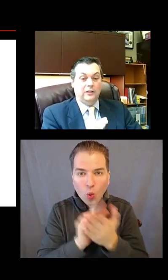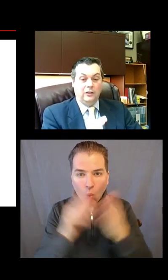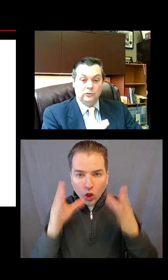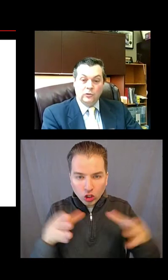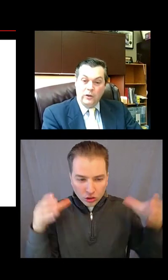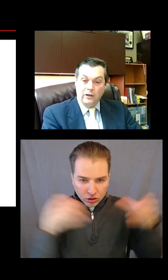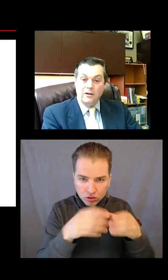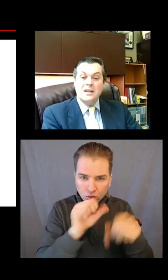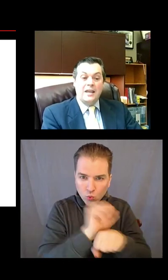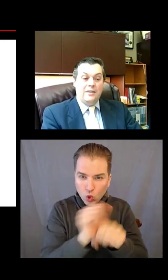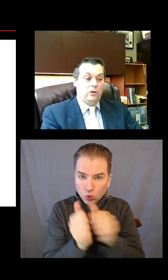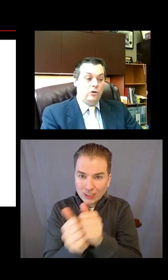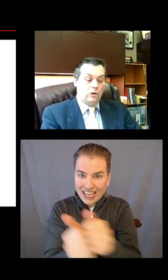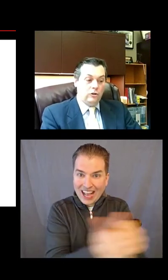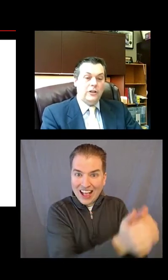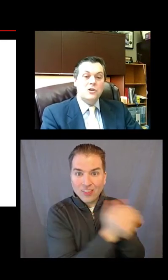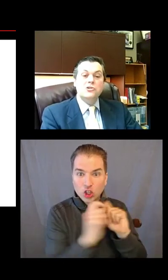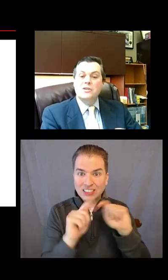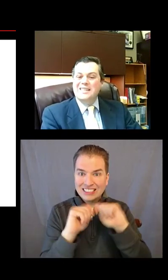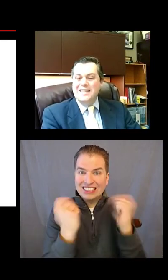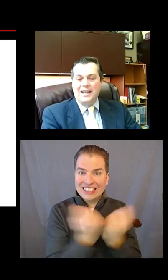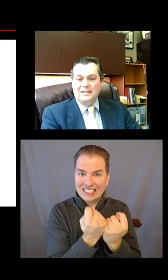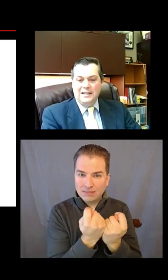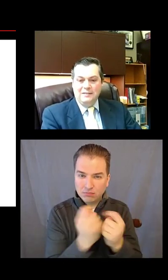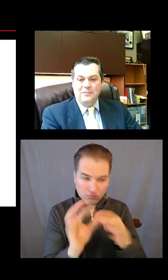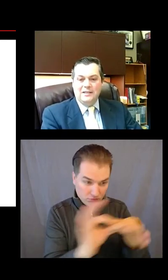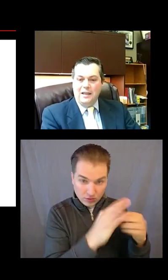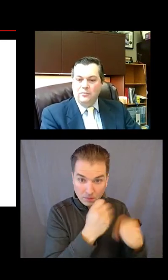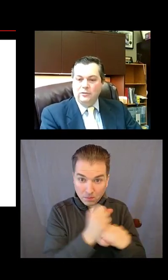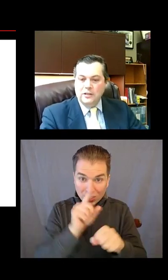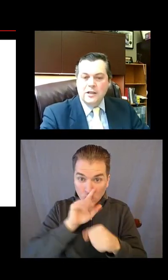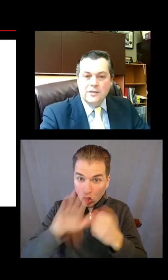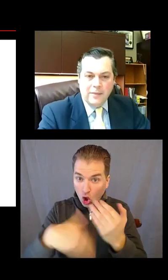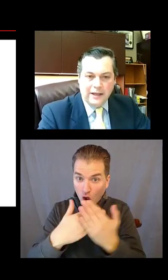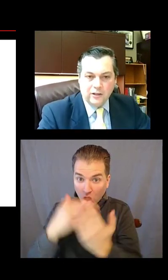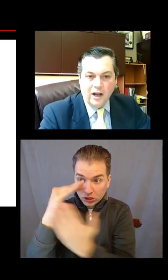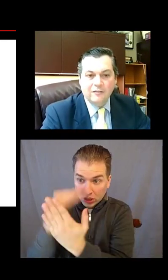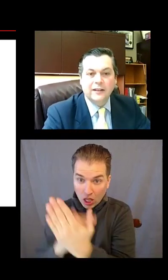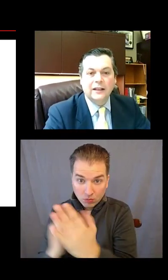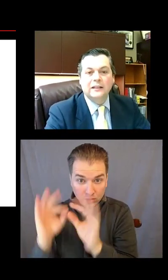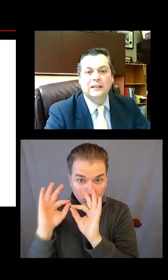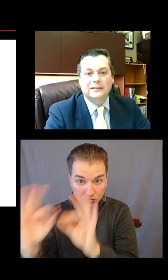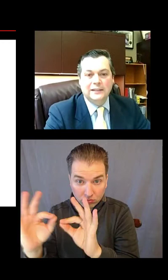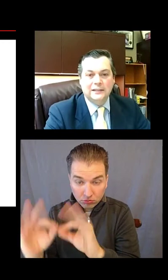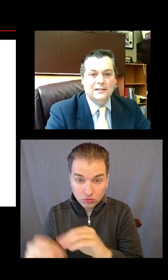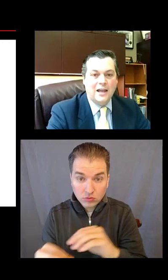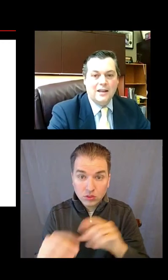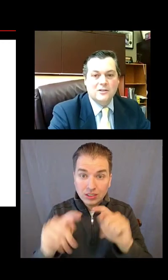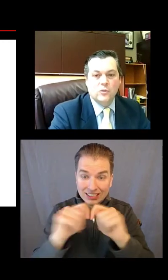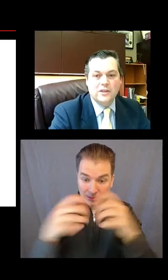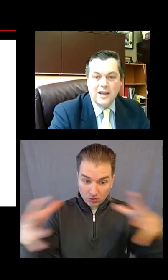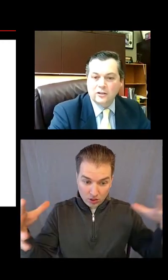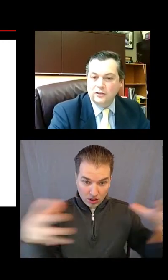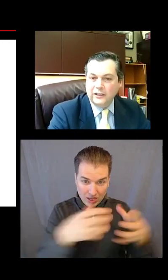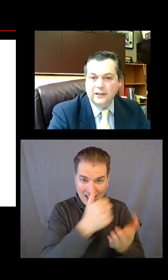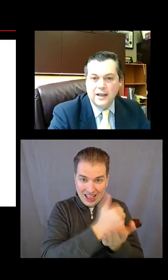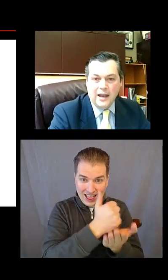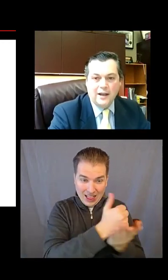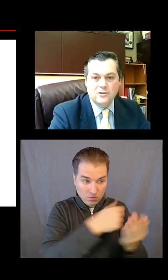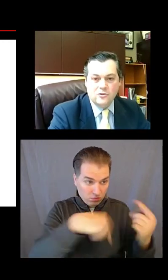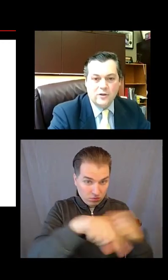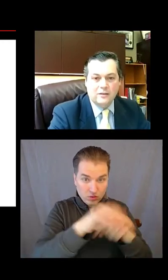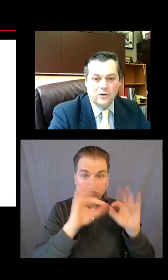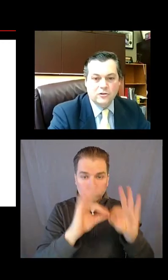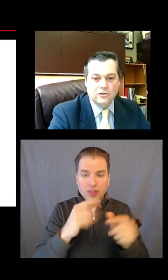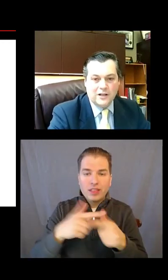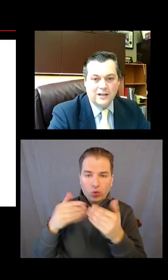getting with a lawyer. The earlier you get that team assembled, the better off. And to assist clients when they are looking